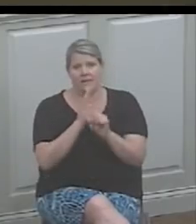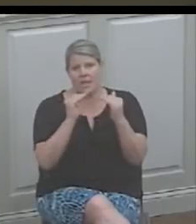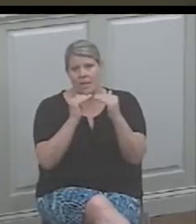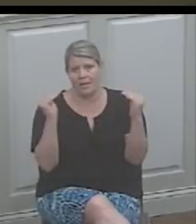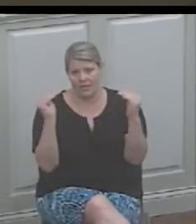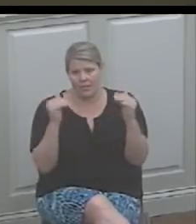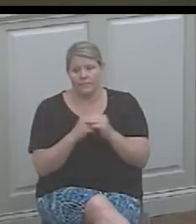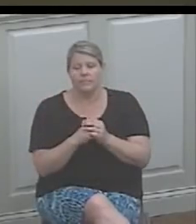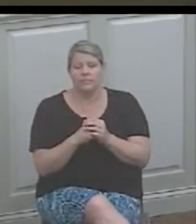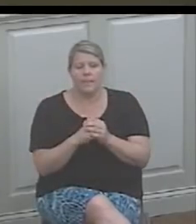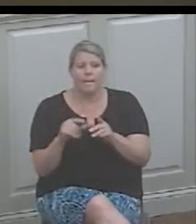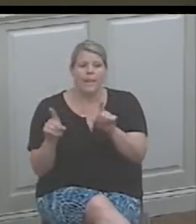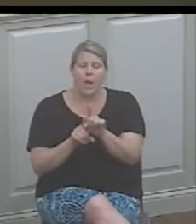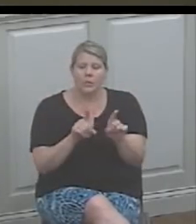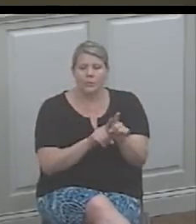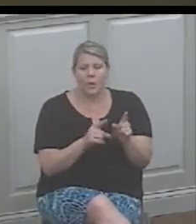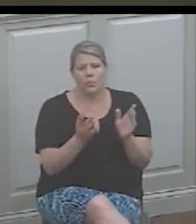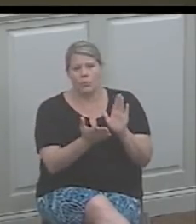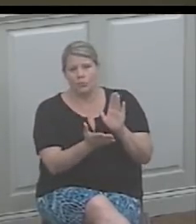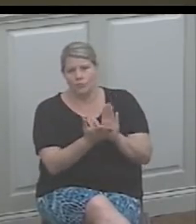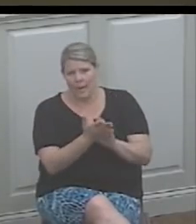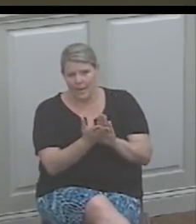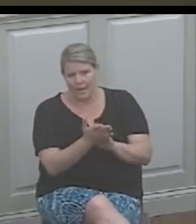Also, I'm here to recognize him as